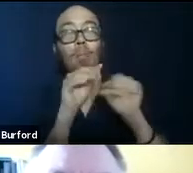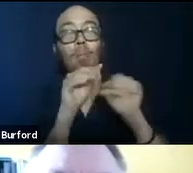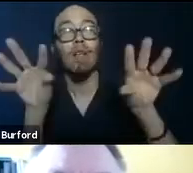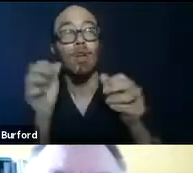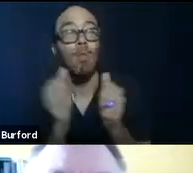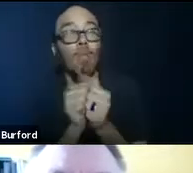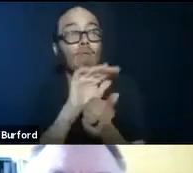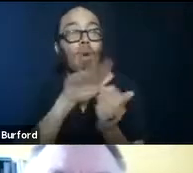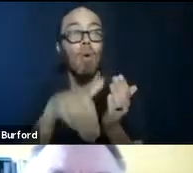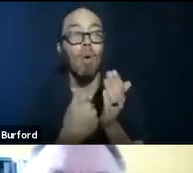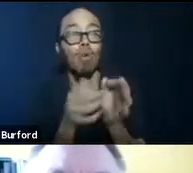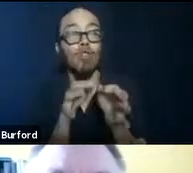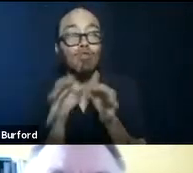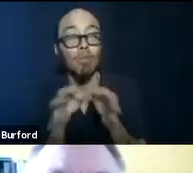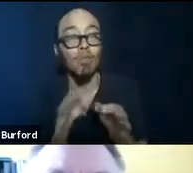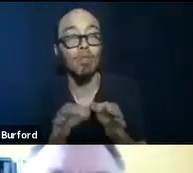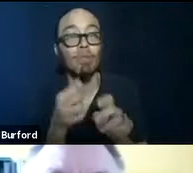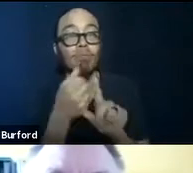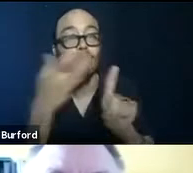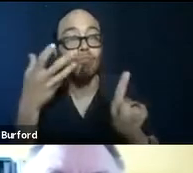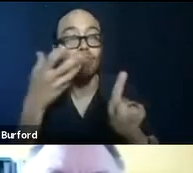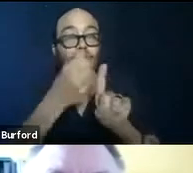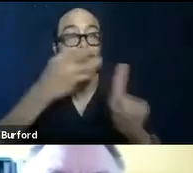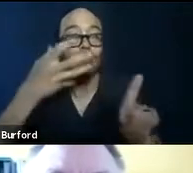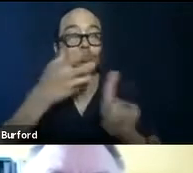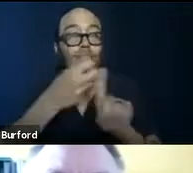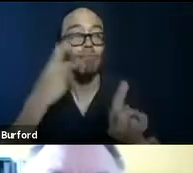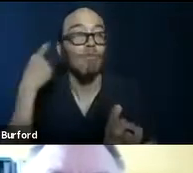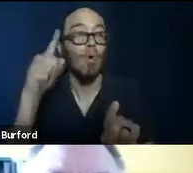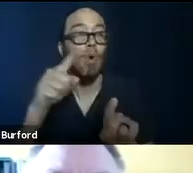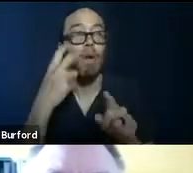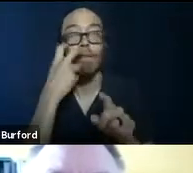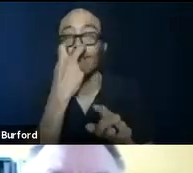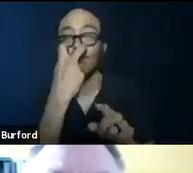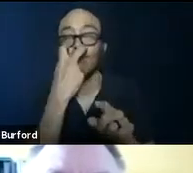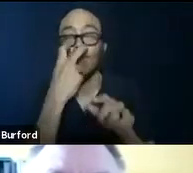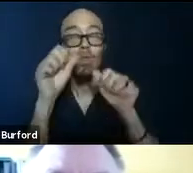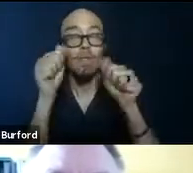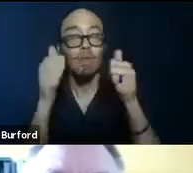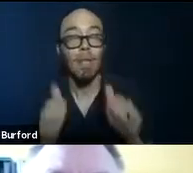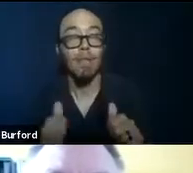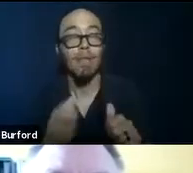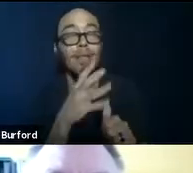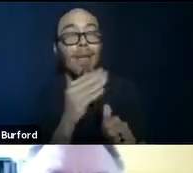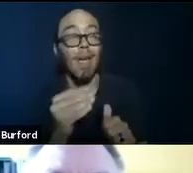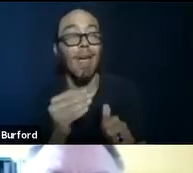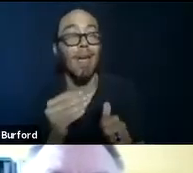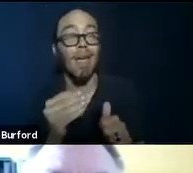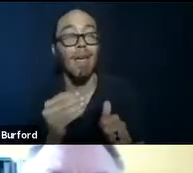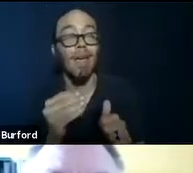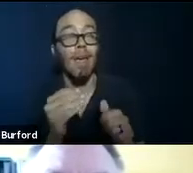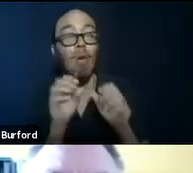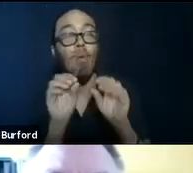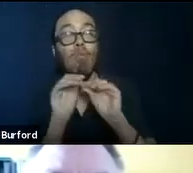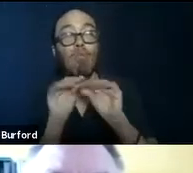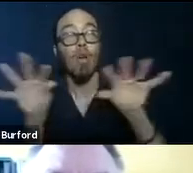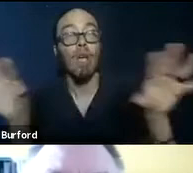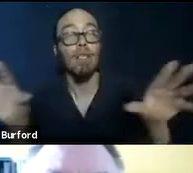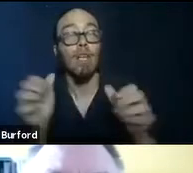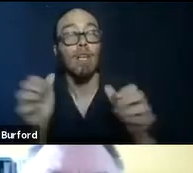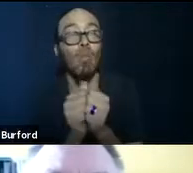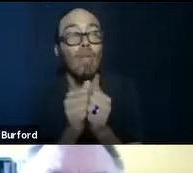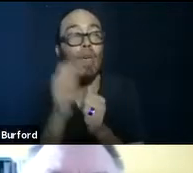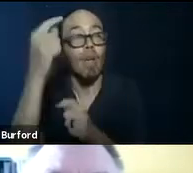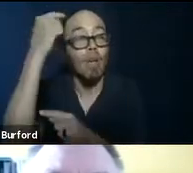description for the visual disabilities, and also simultaneous broadcasting with